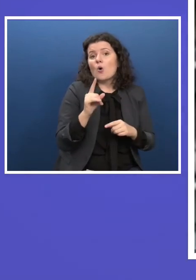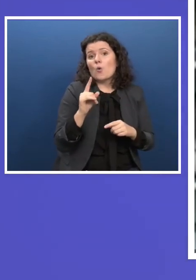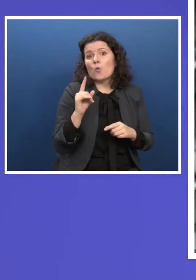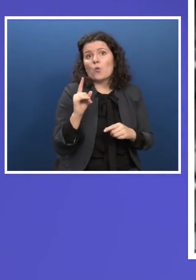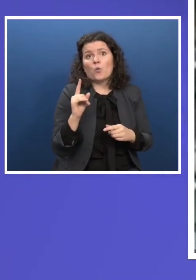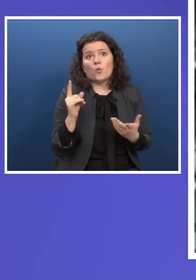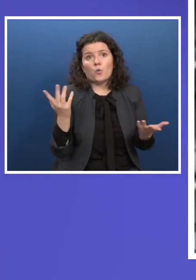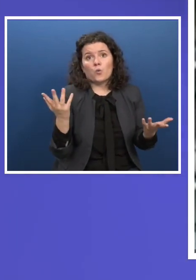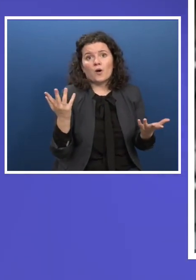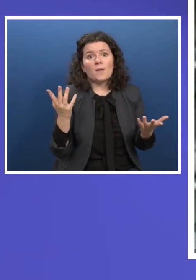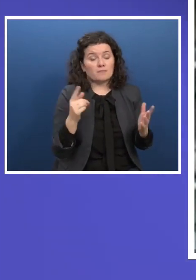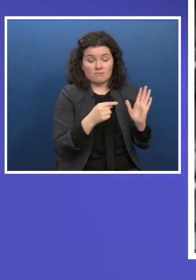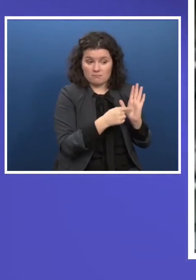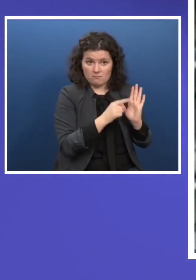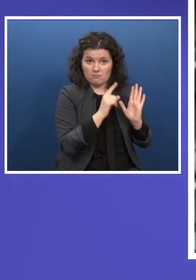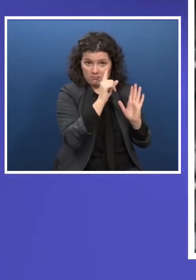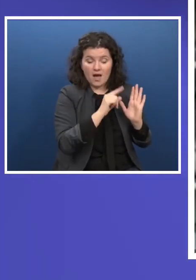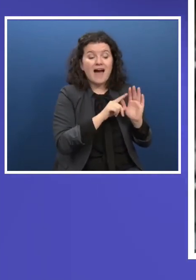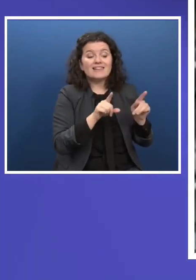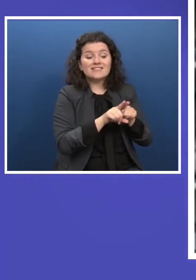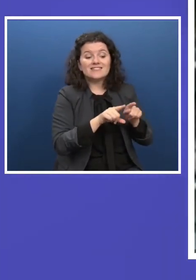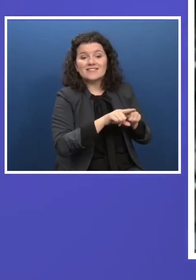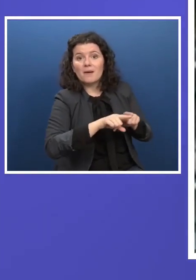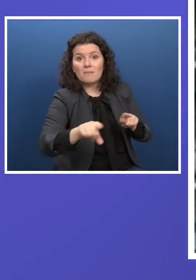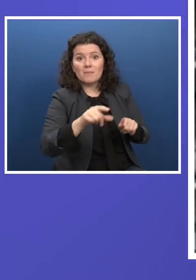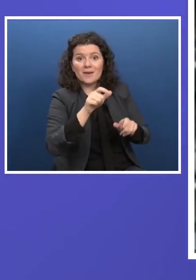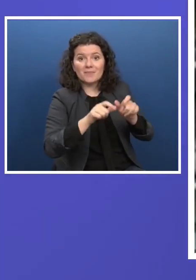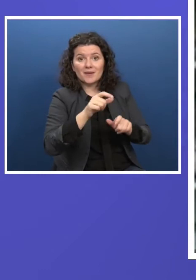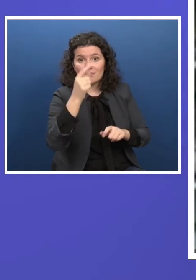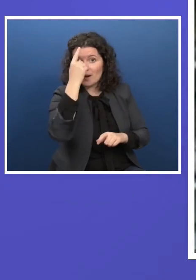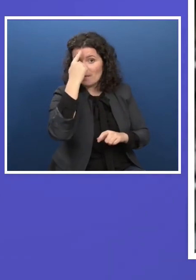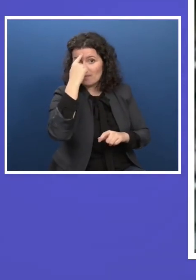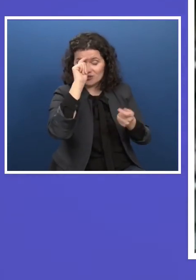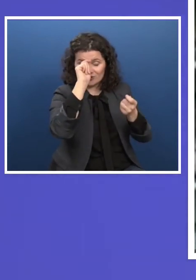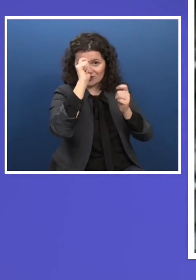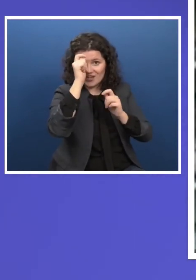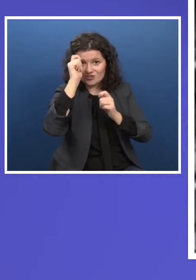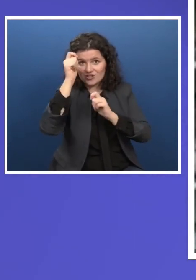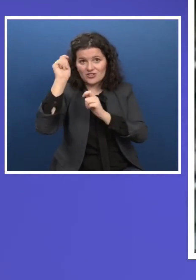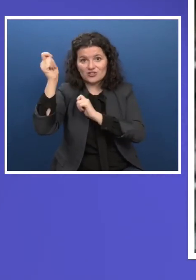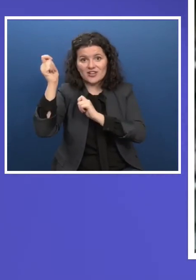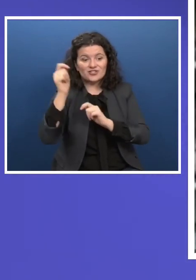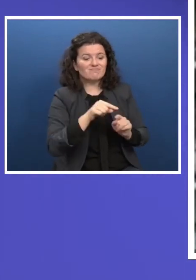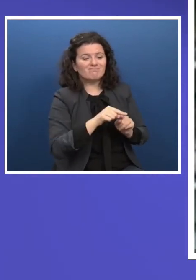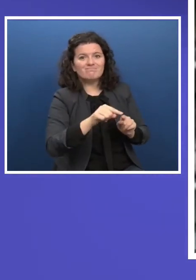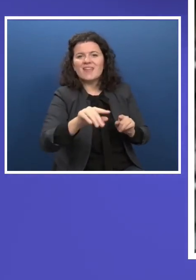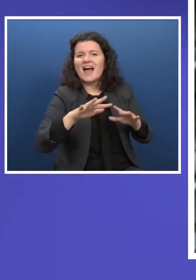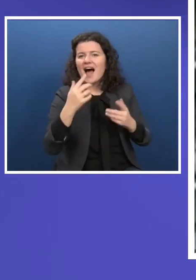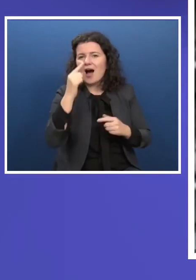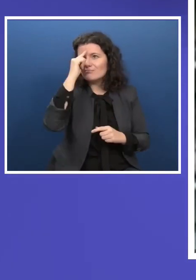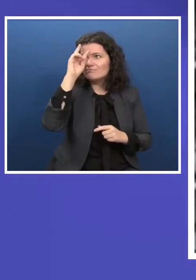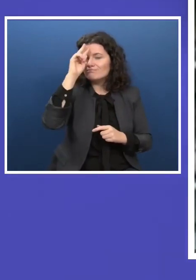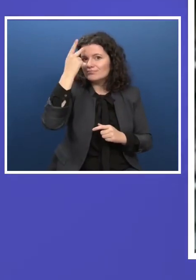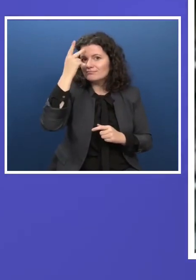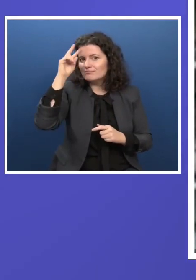mindset change, and that, as we know, is quite difficult, and we need a long